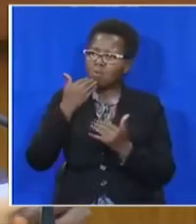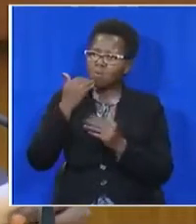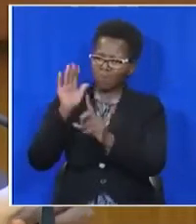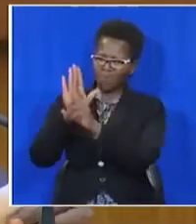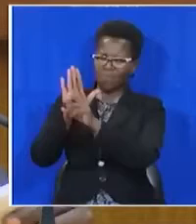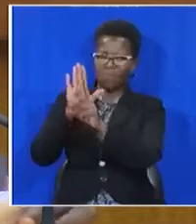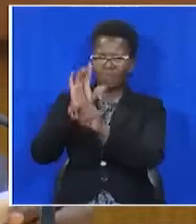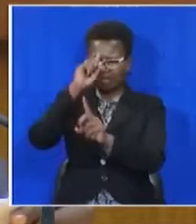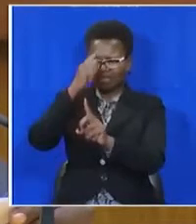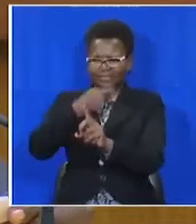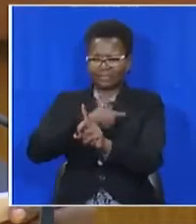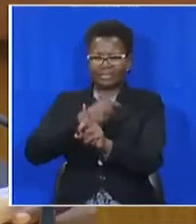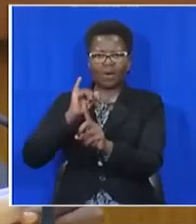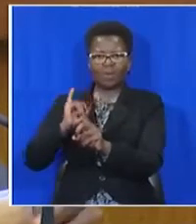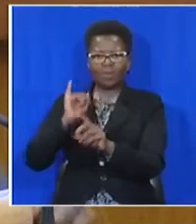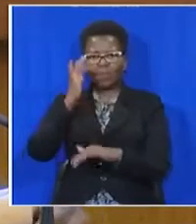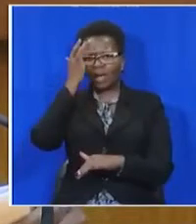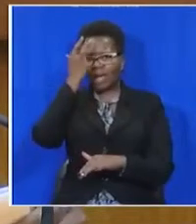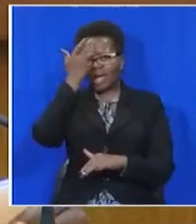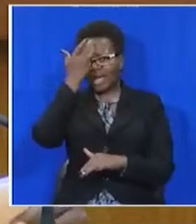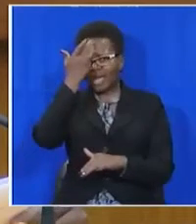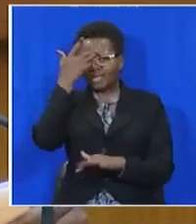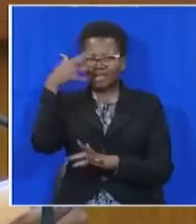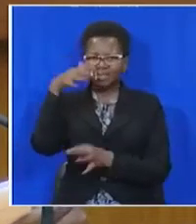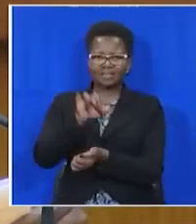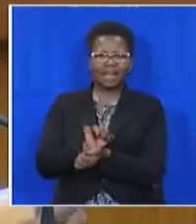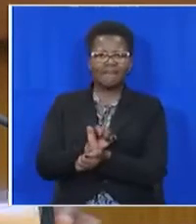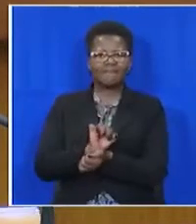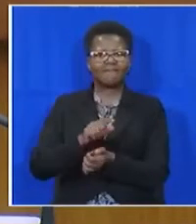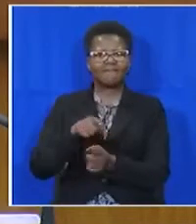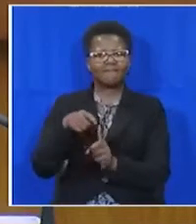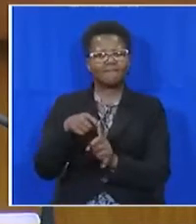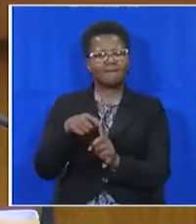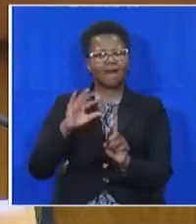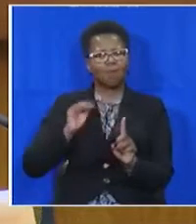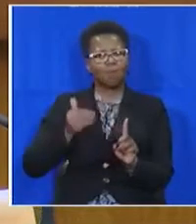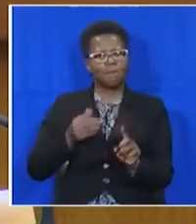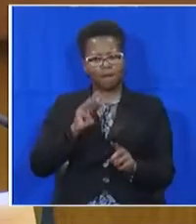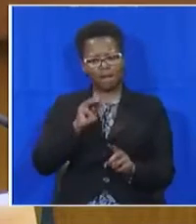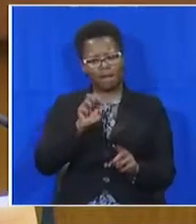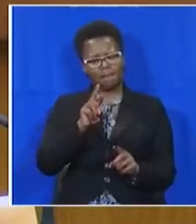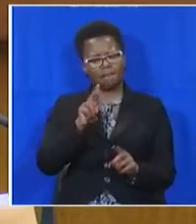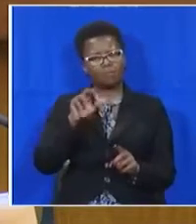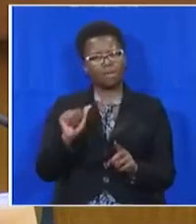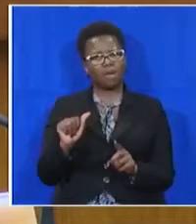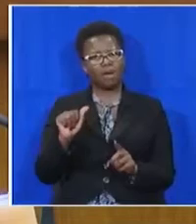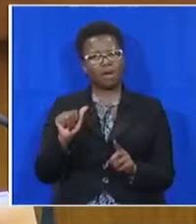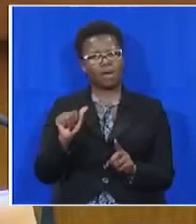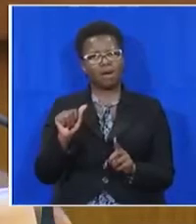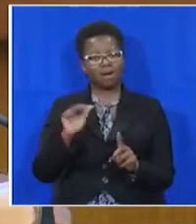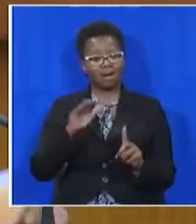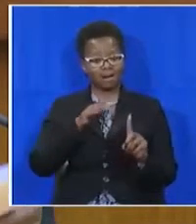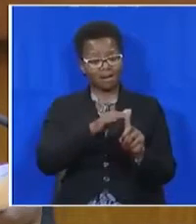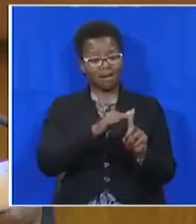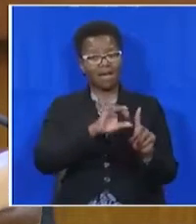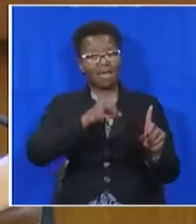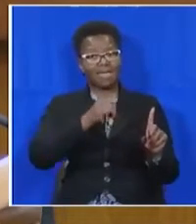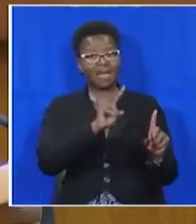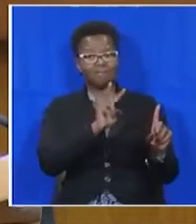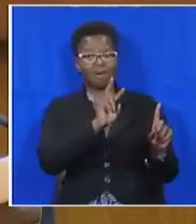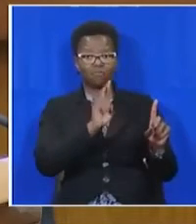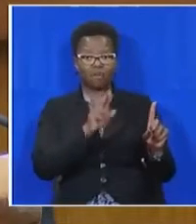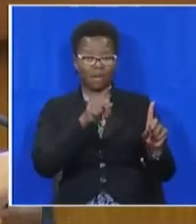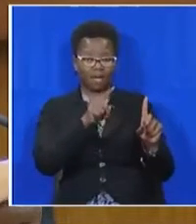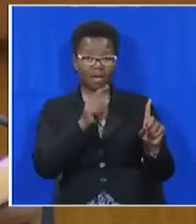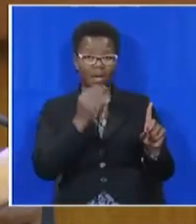an Indian slave descendant, Maria Leven. He was not a pure